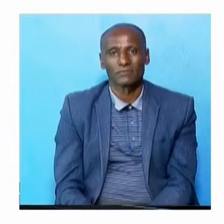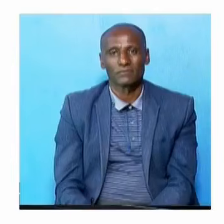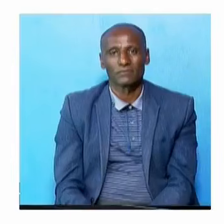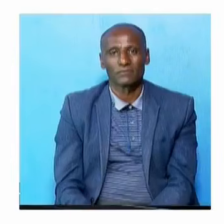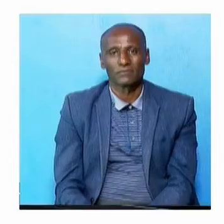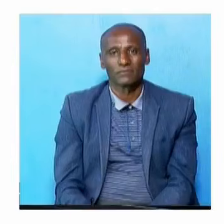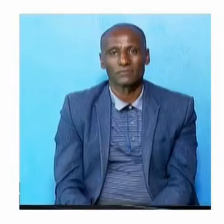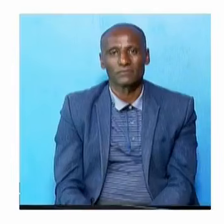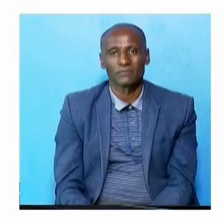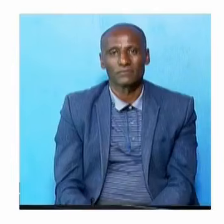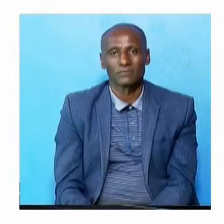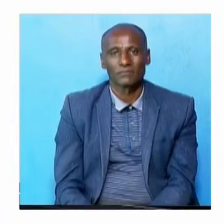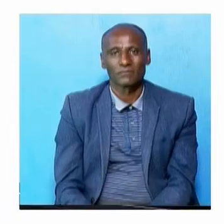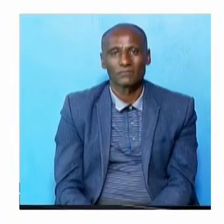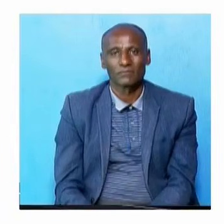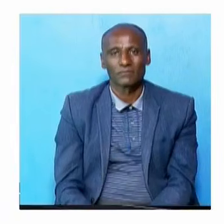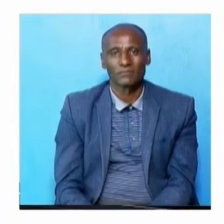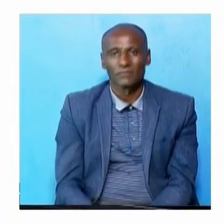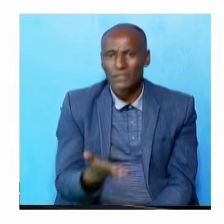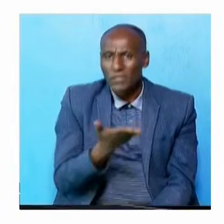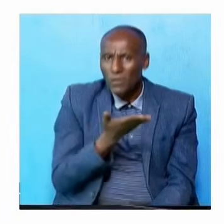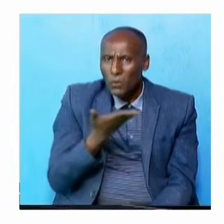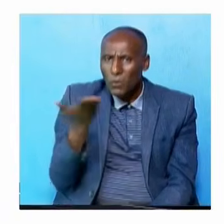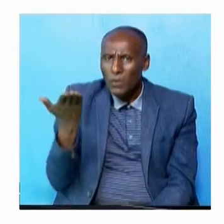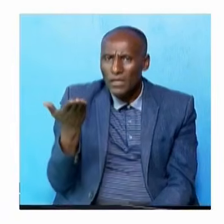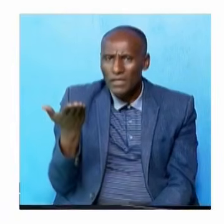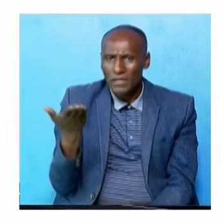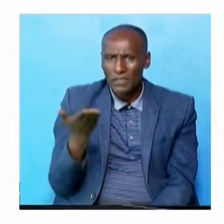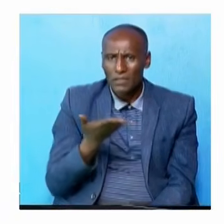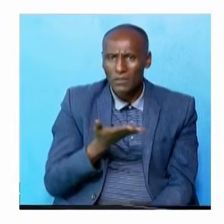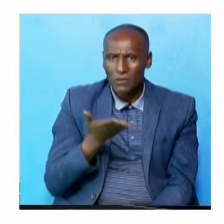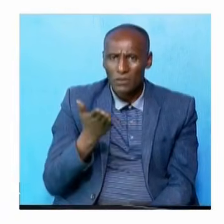Were you living in Hawassa?